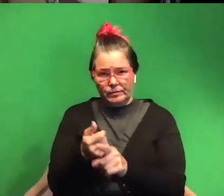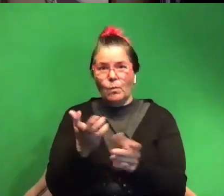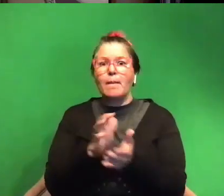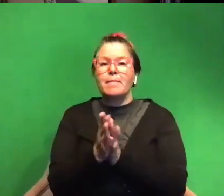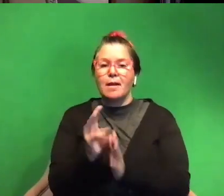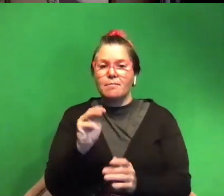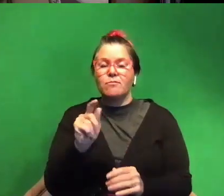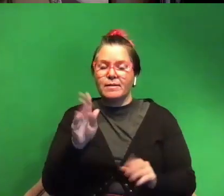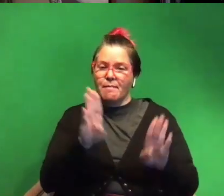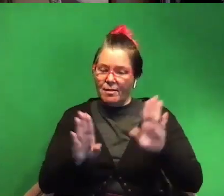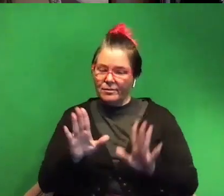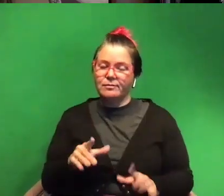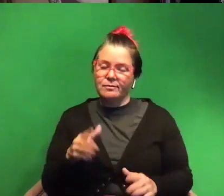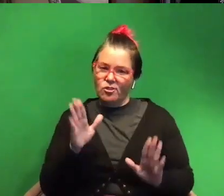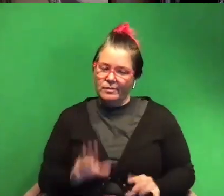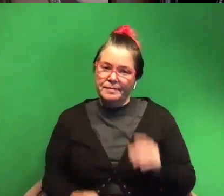biologists, which is awesome.